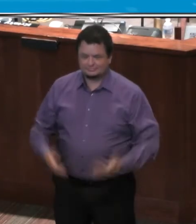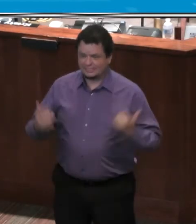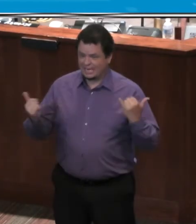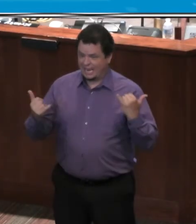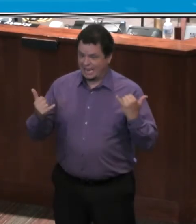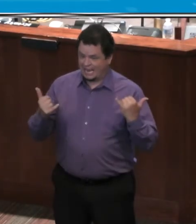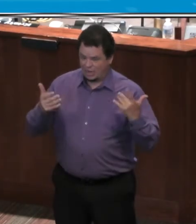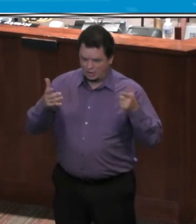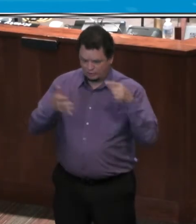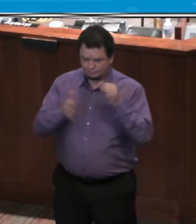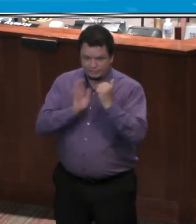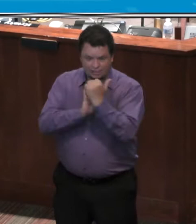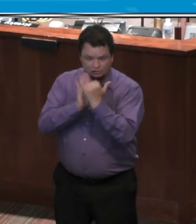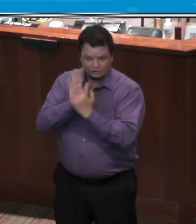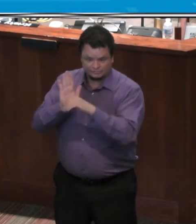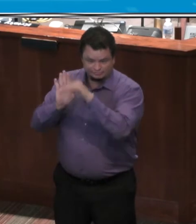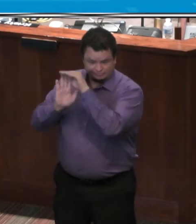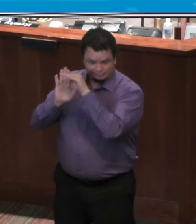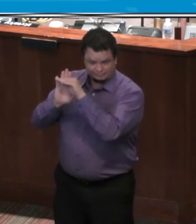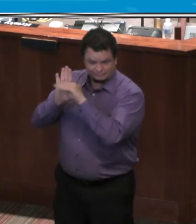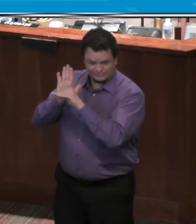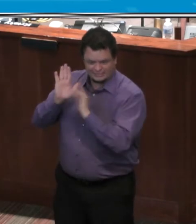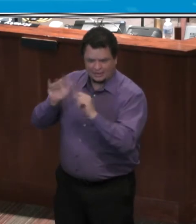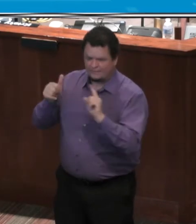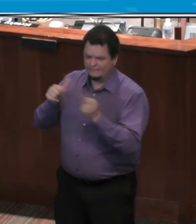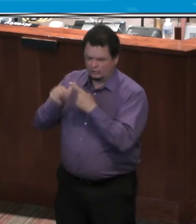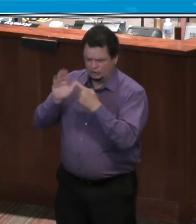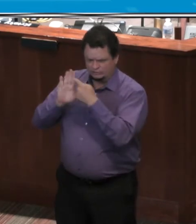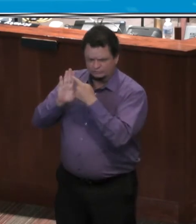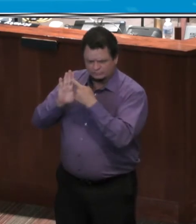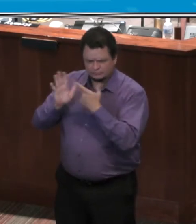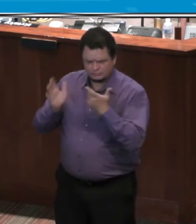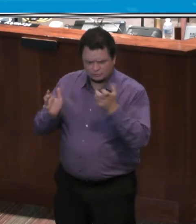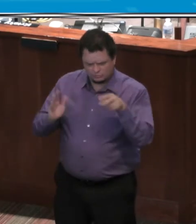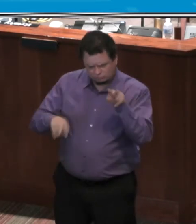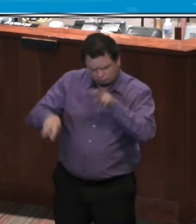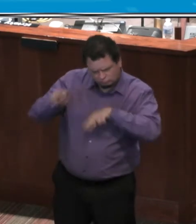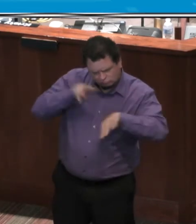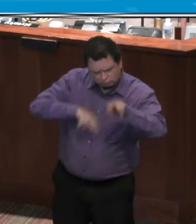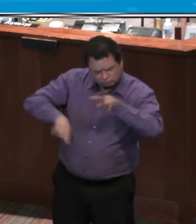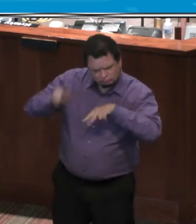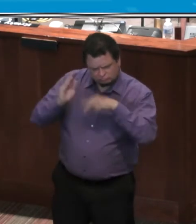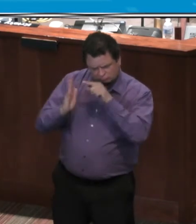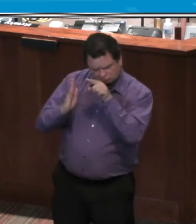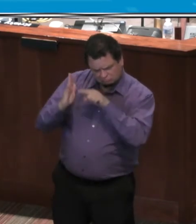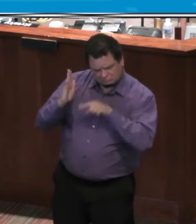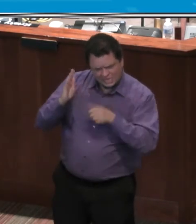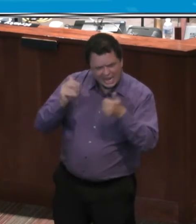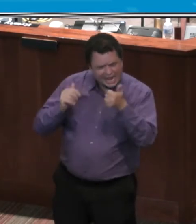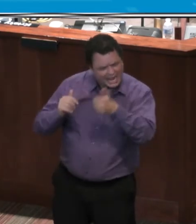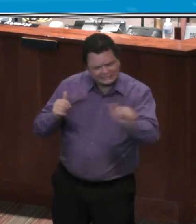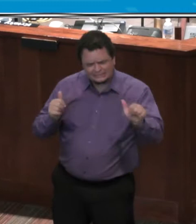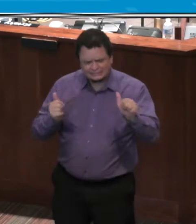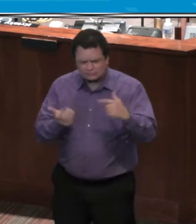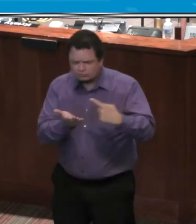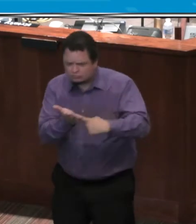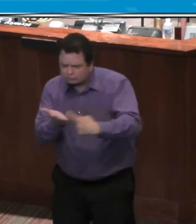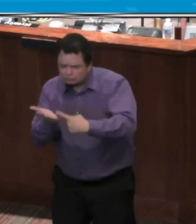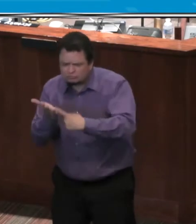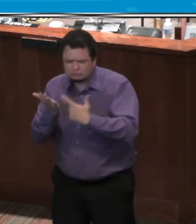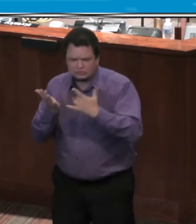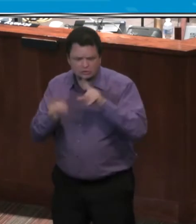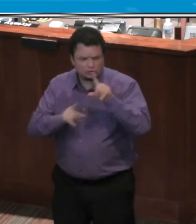Any discussion, questions? If not, I need a motion to approve. Second? Second. All in